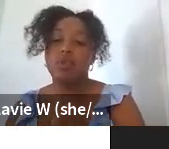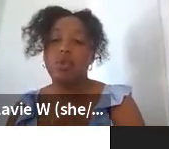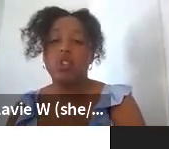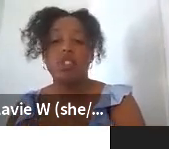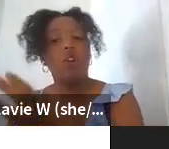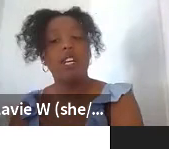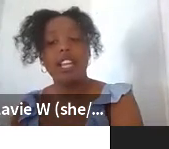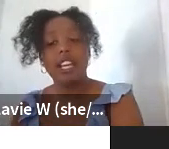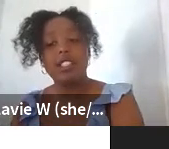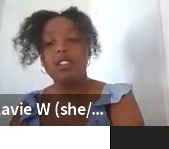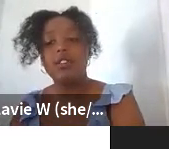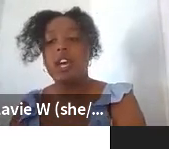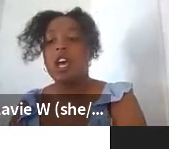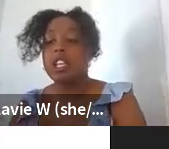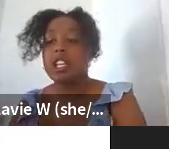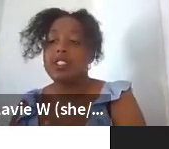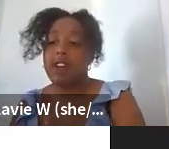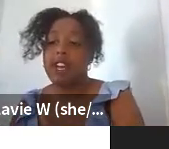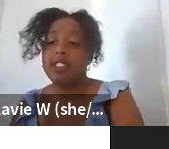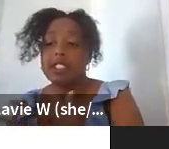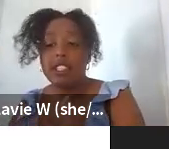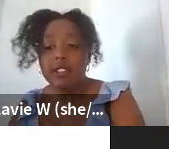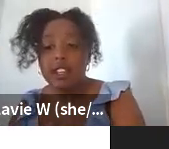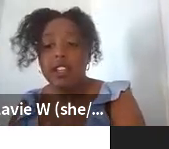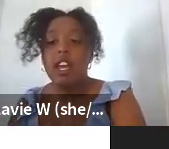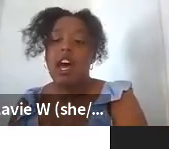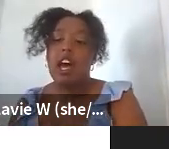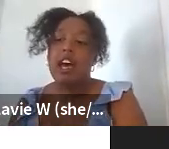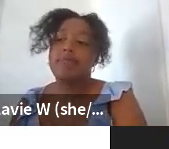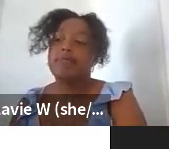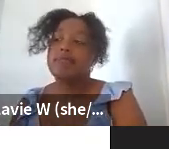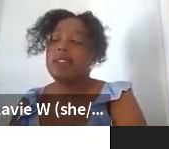myself towards more collectivized living